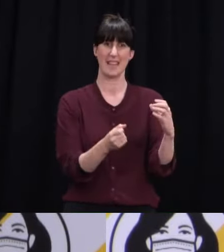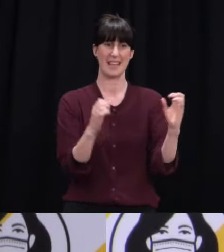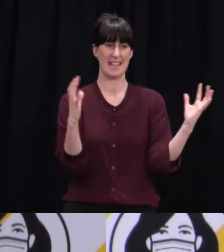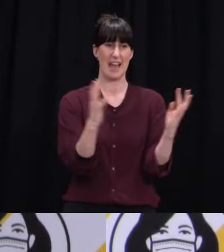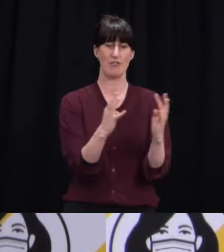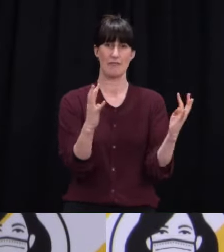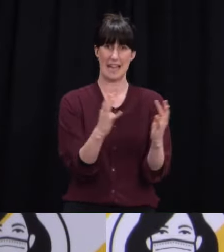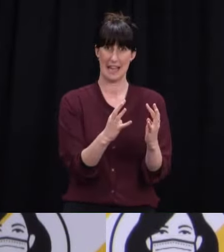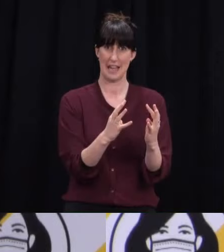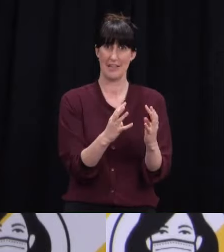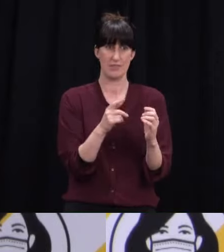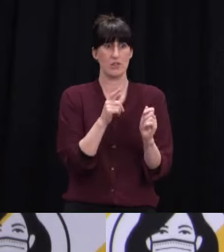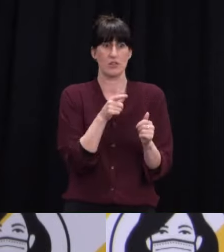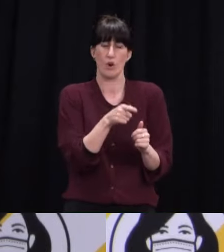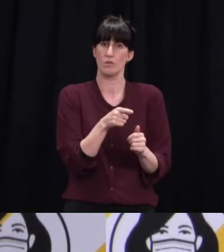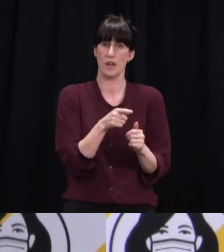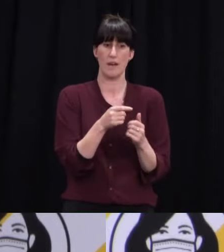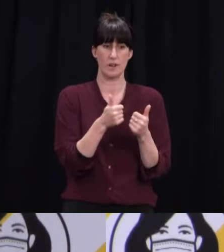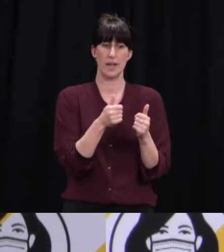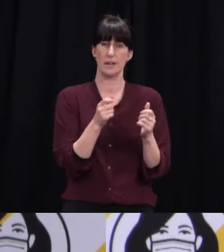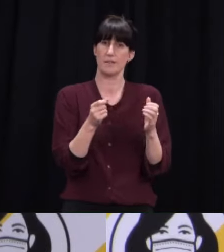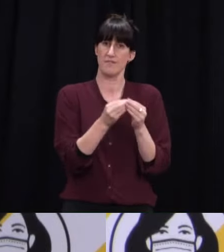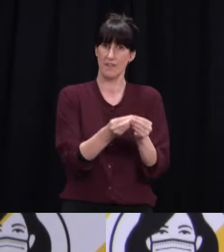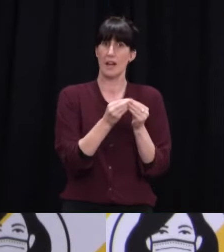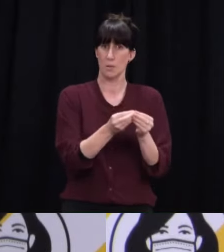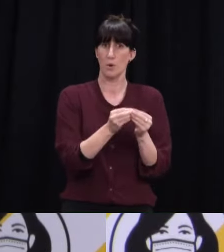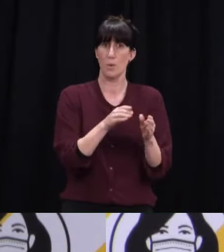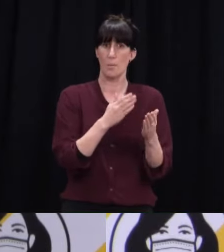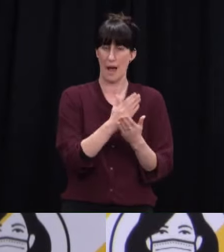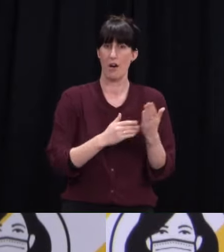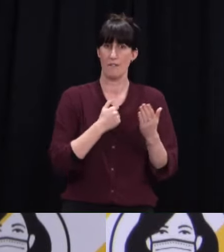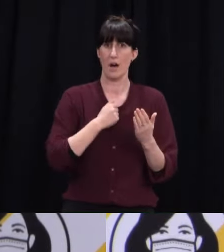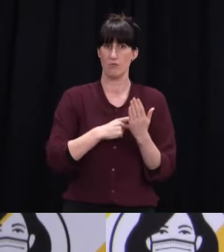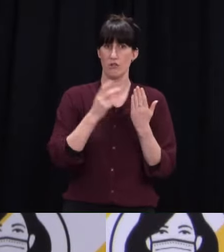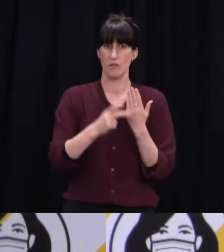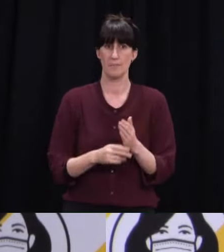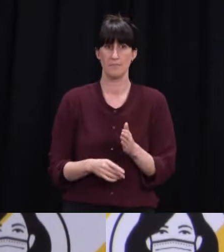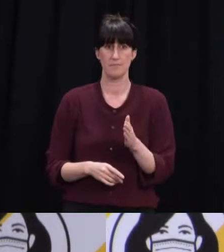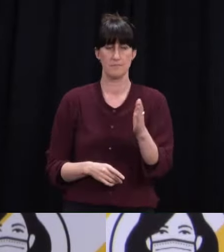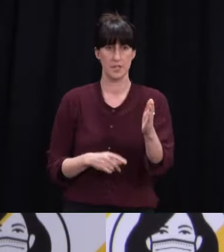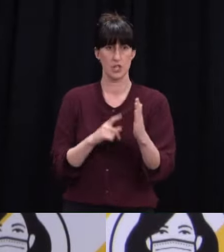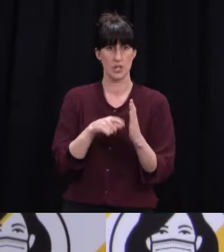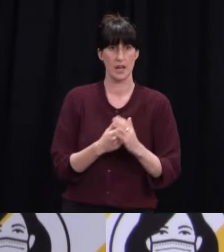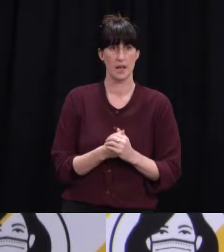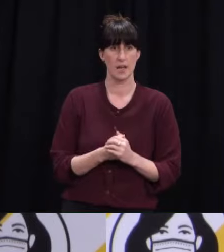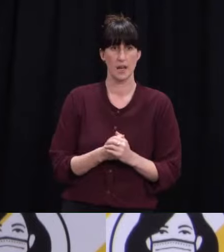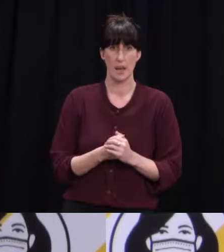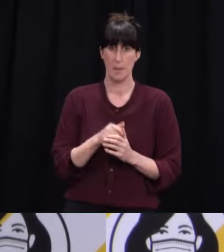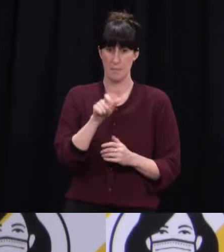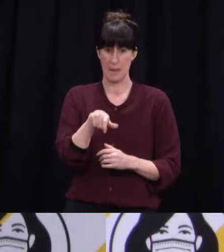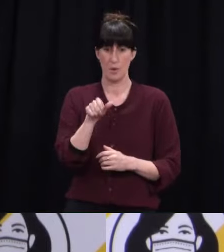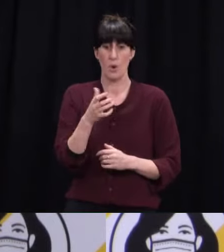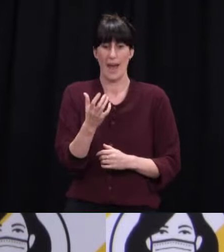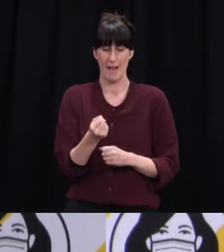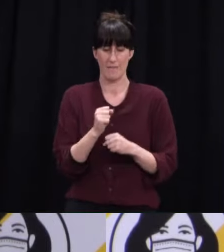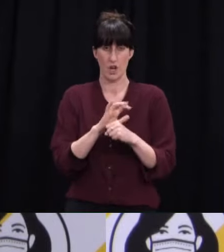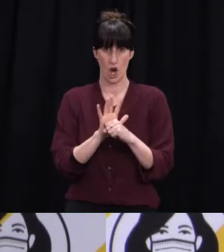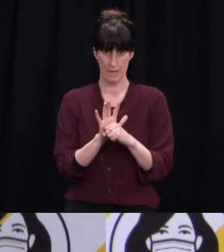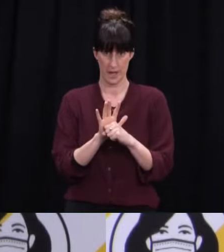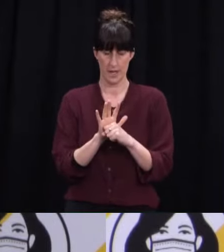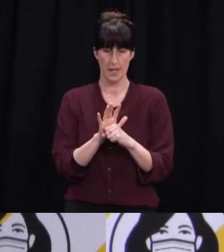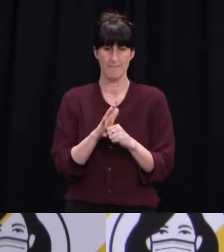become a more integral part of our vaccination program. Why are COVID positive cases having to wait to get into the jet